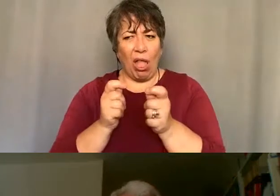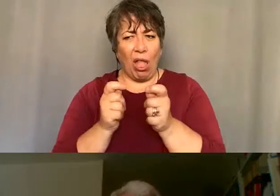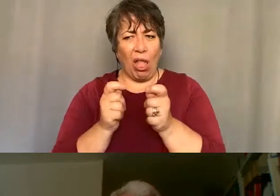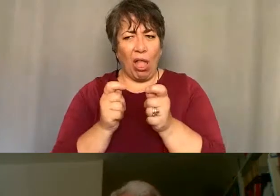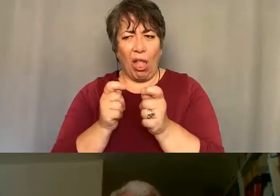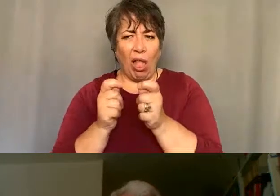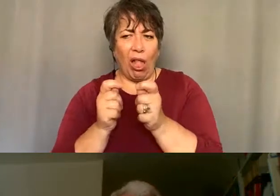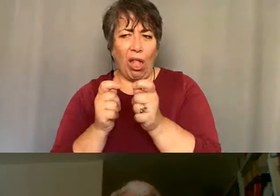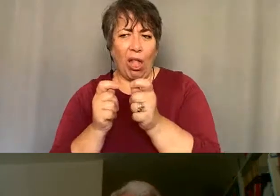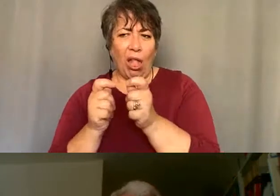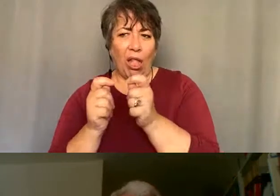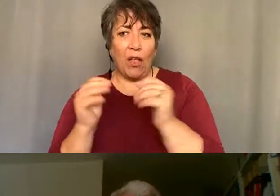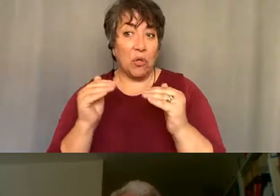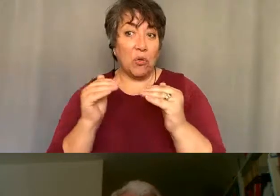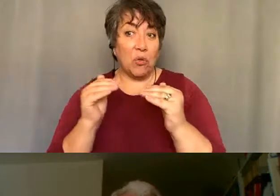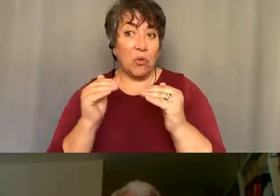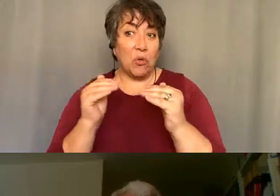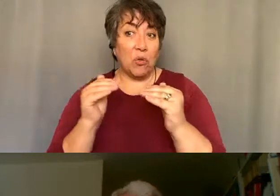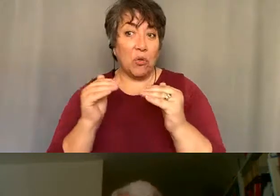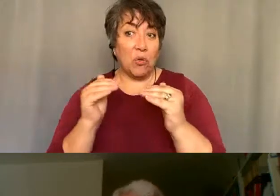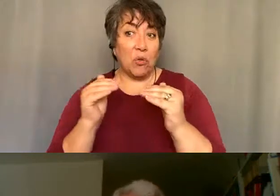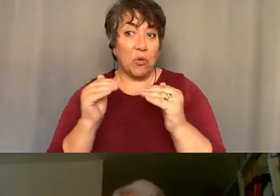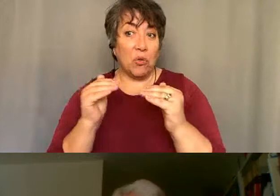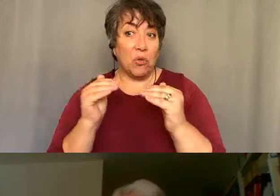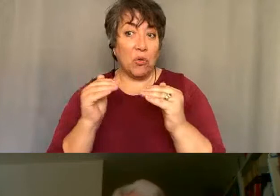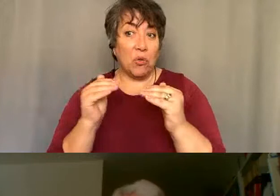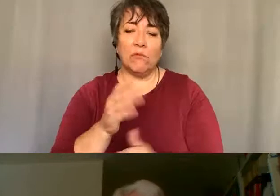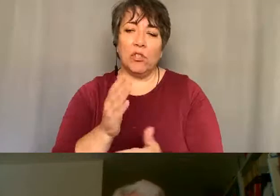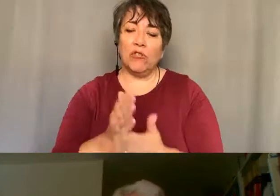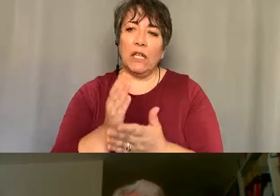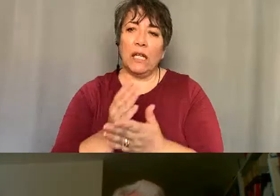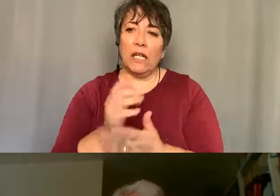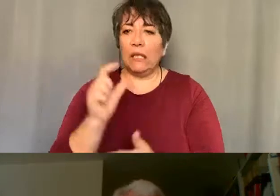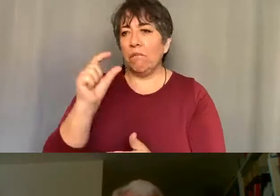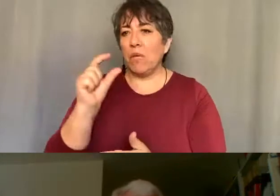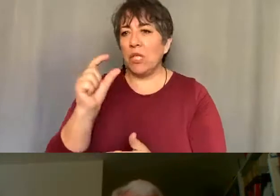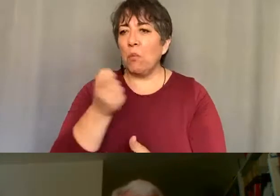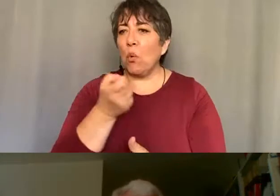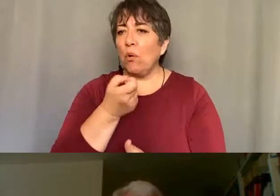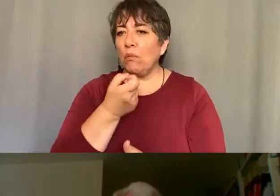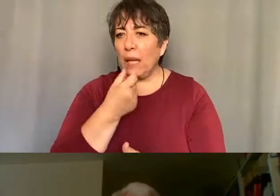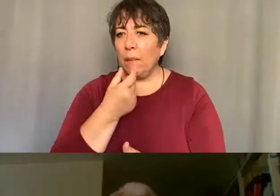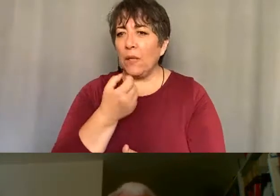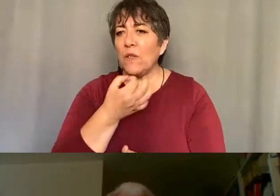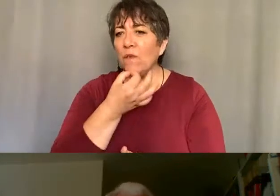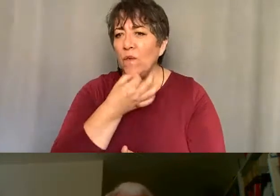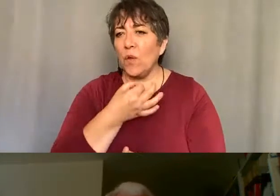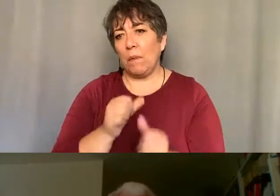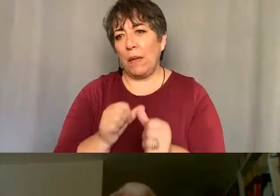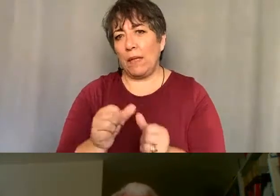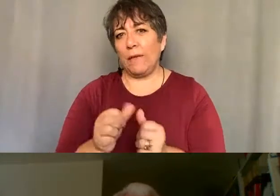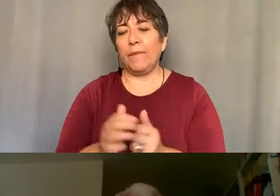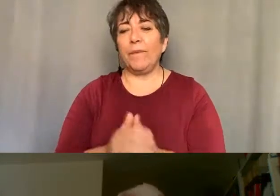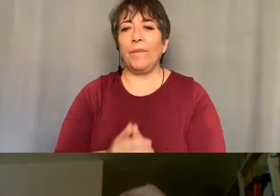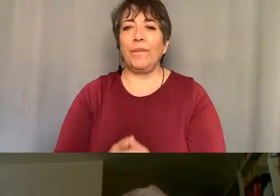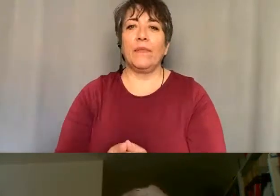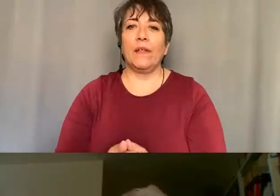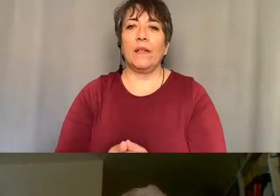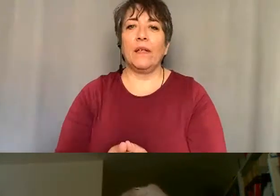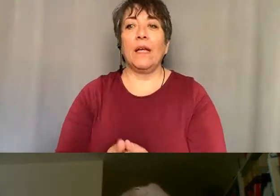medicines we'd obviously recommend really small quantities and review it. Obviously around the workload, if you did really small quantities and had to